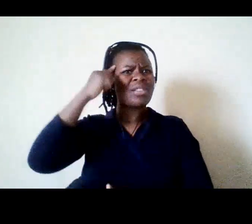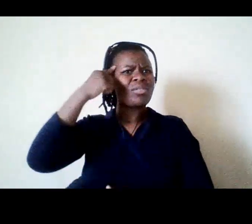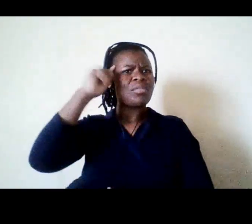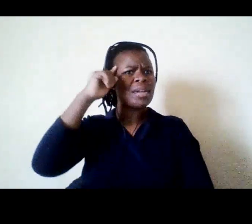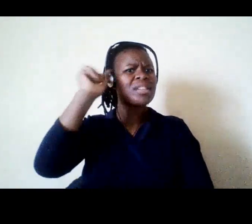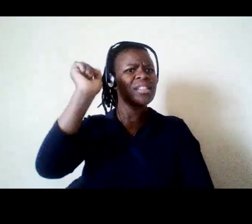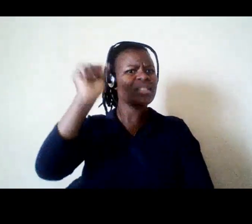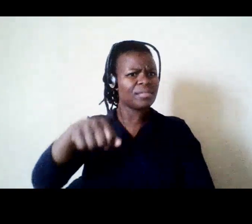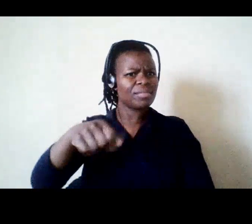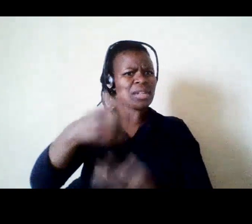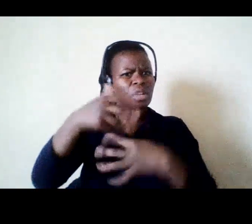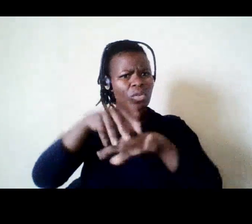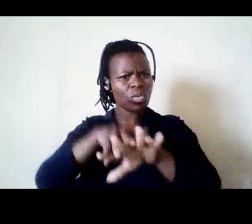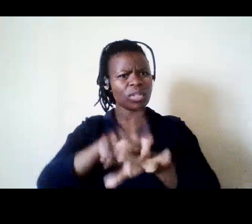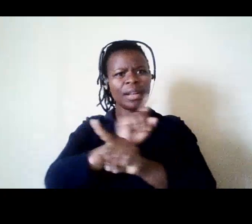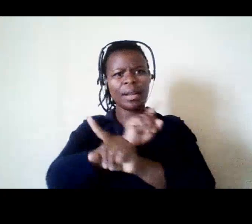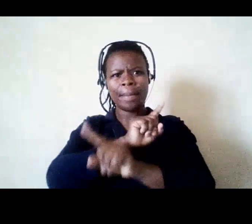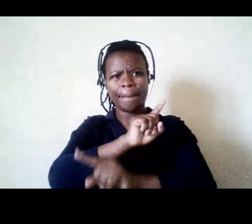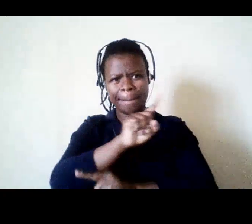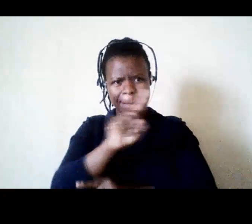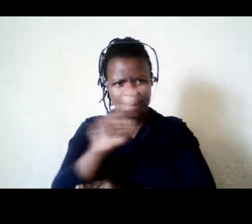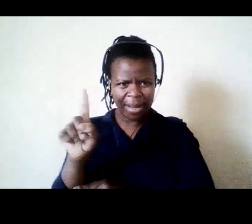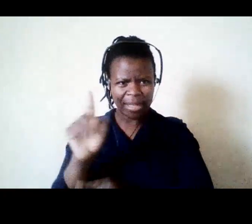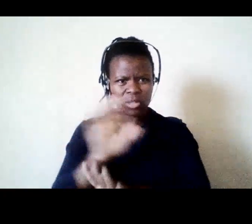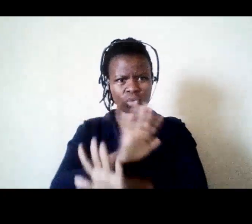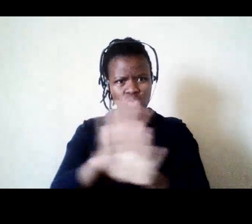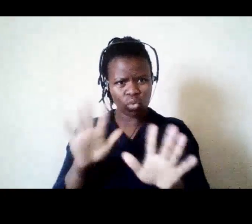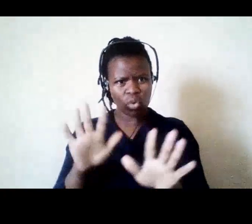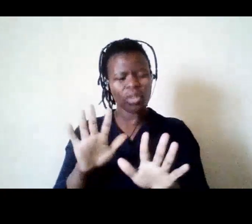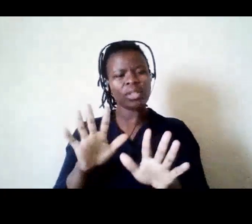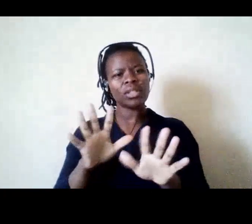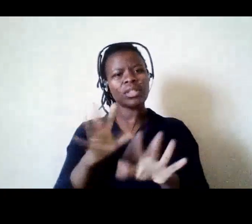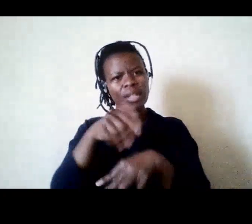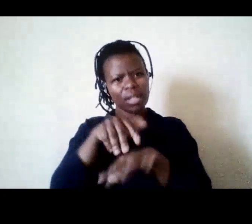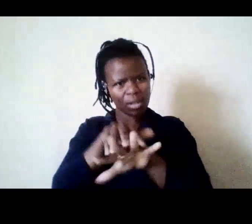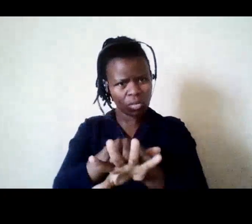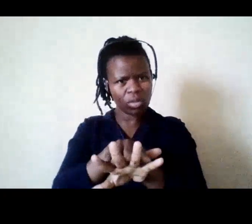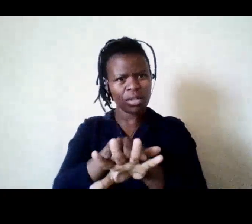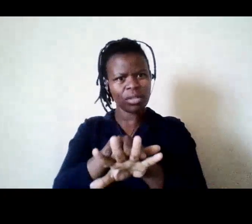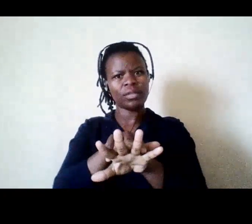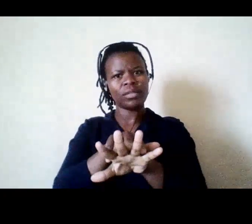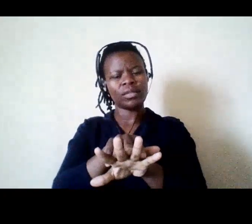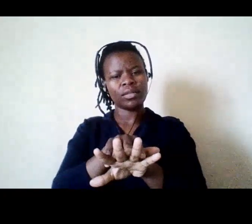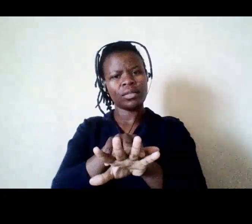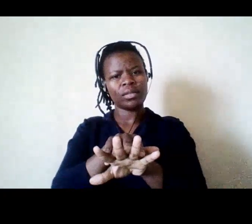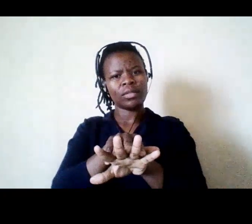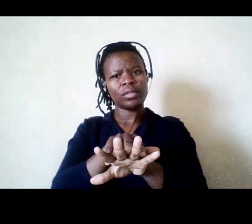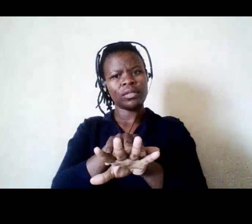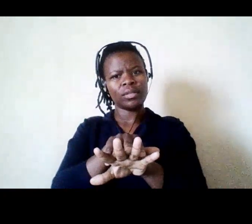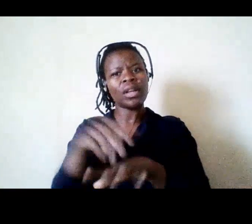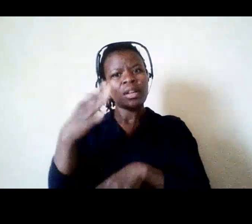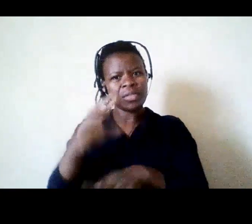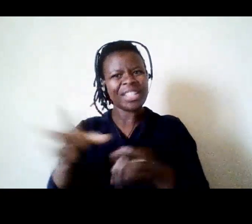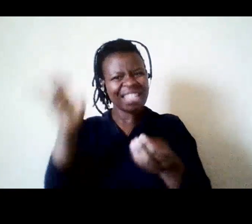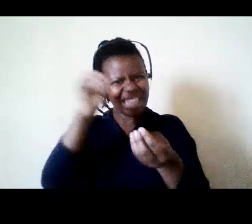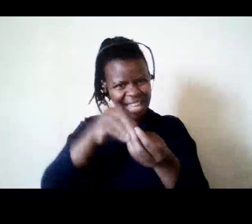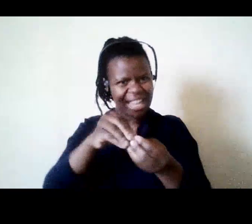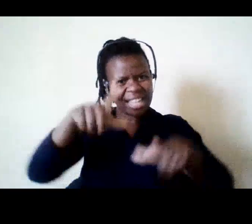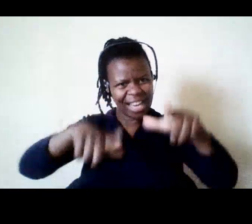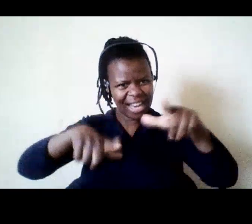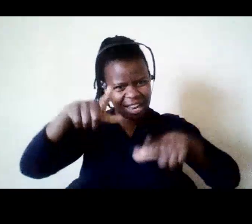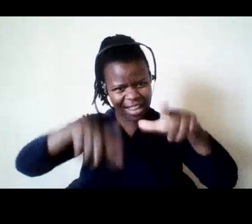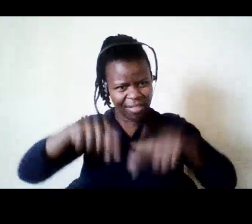inclusion, So even at those levels, and so government is not the only people doing